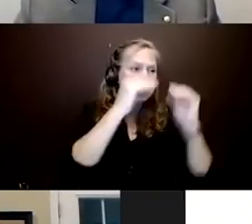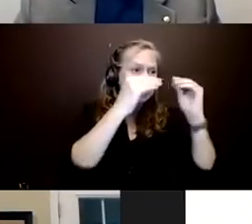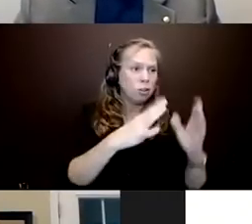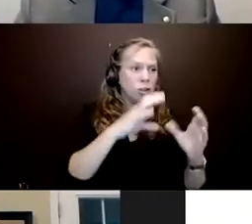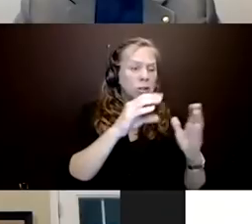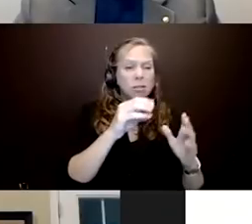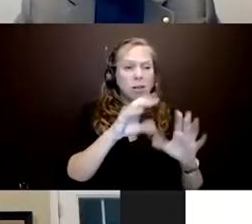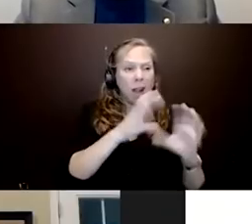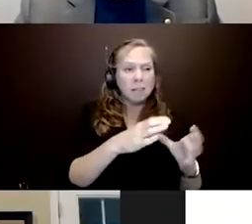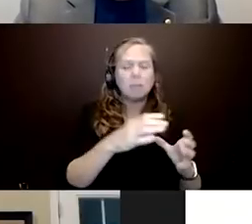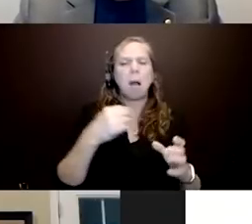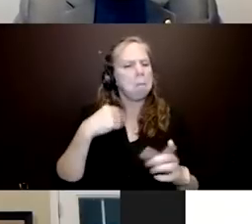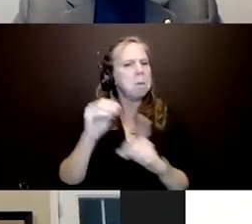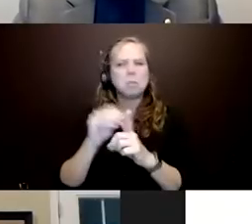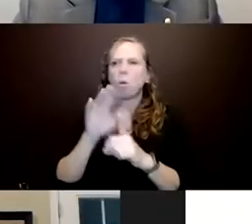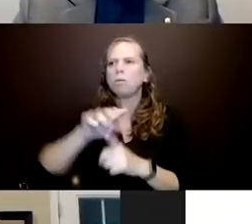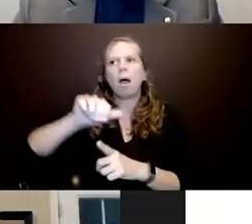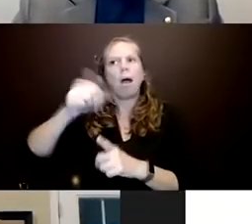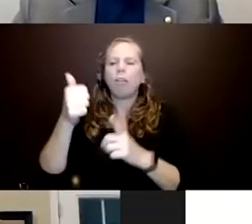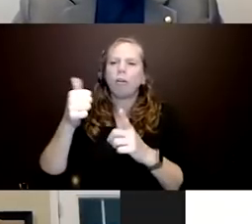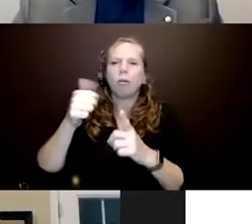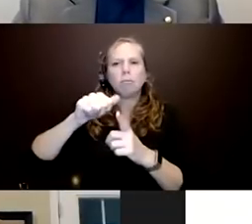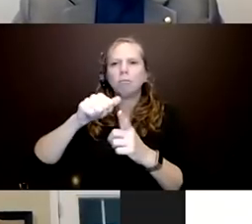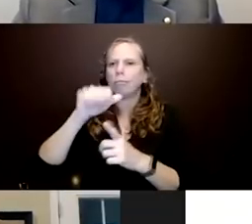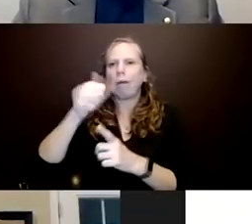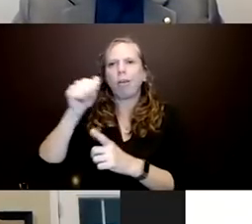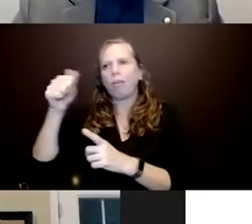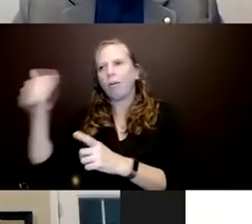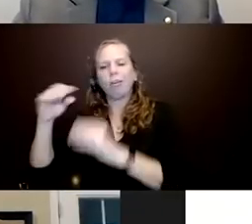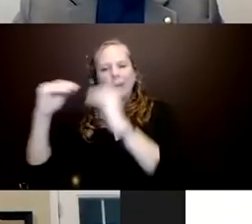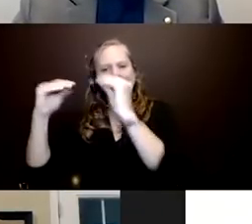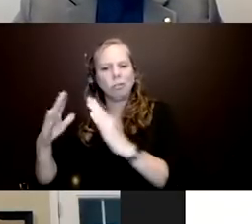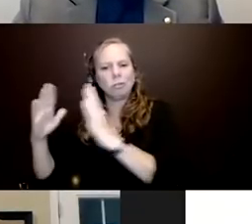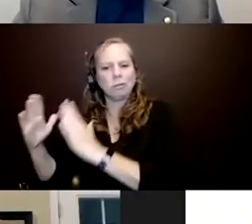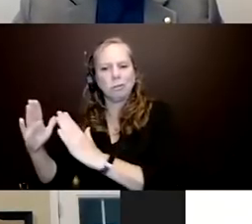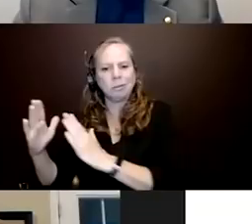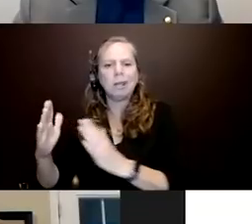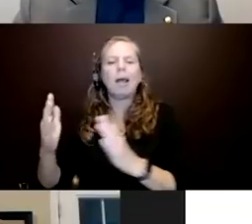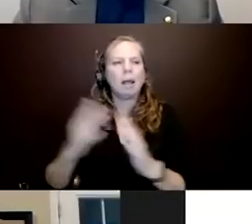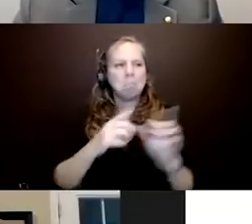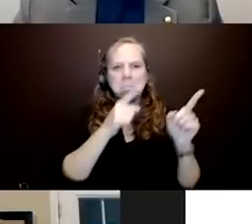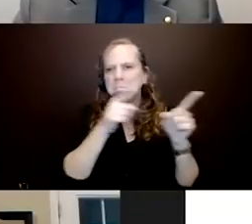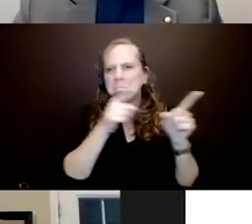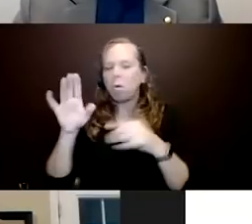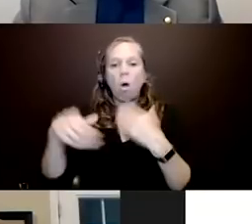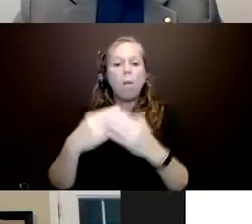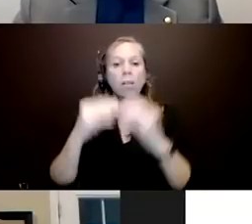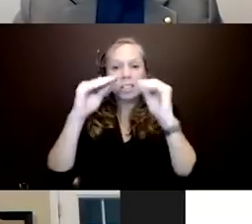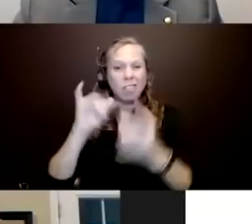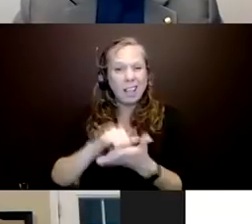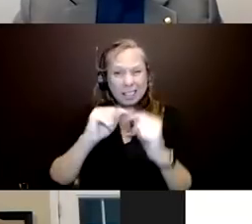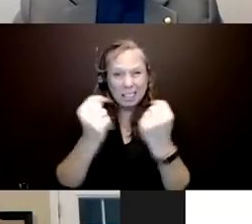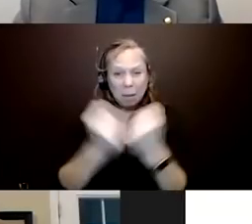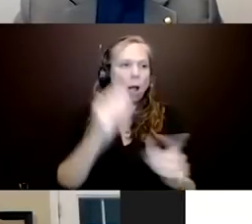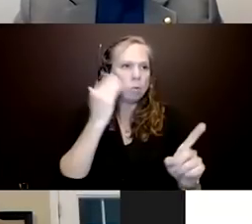to Ms. Caputo and Mr. Smith, and I'm going to have some level of familiarity with all the teachers on that team. So if there